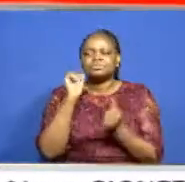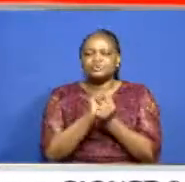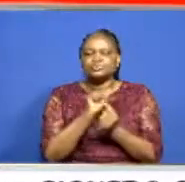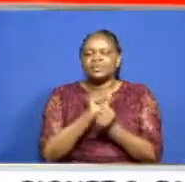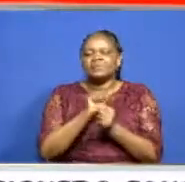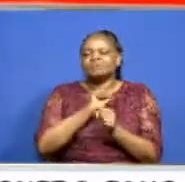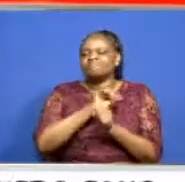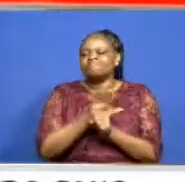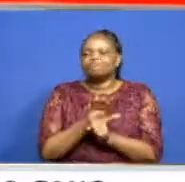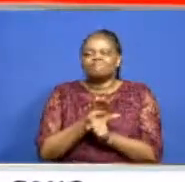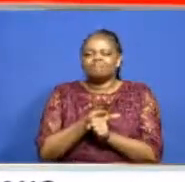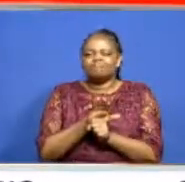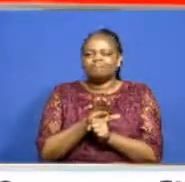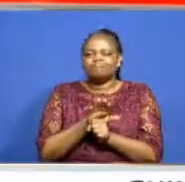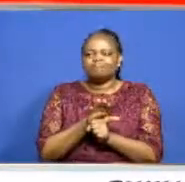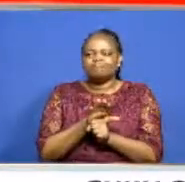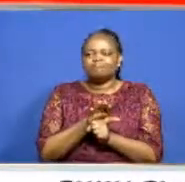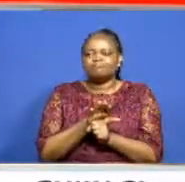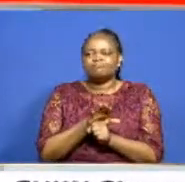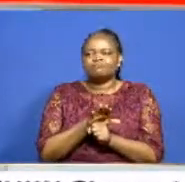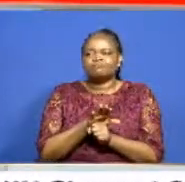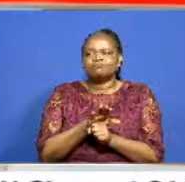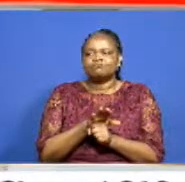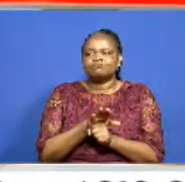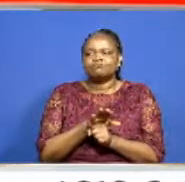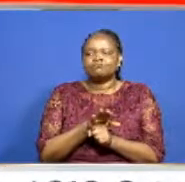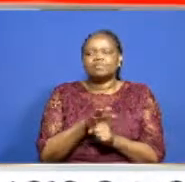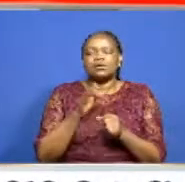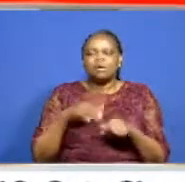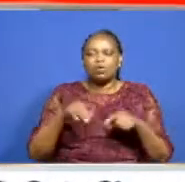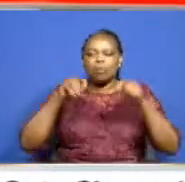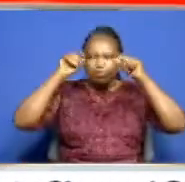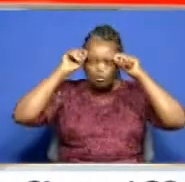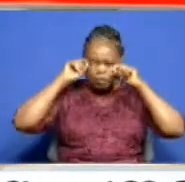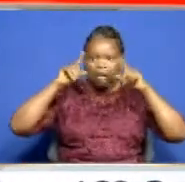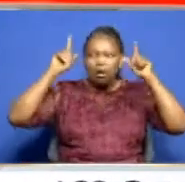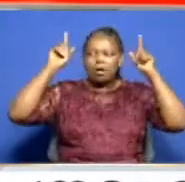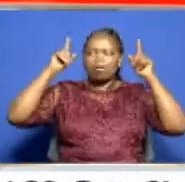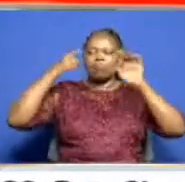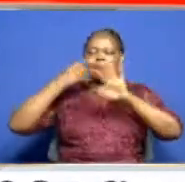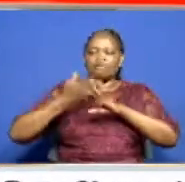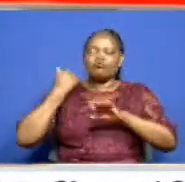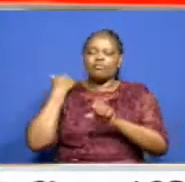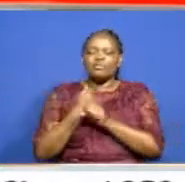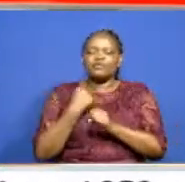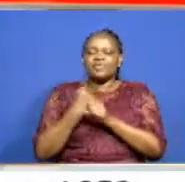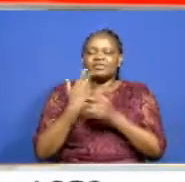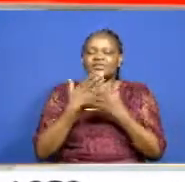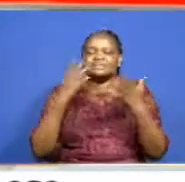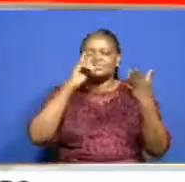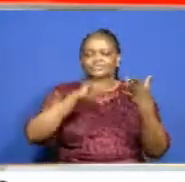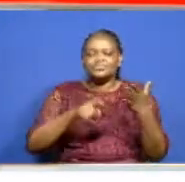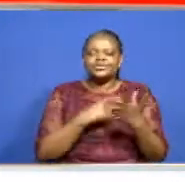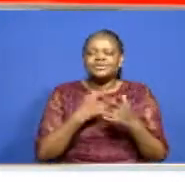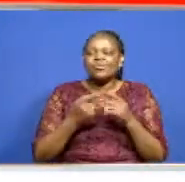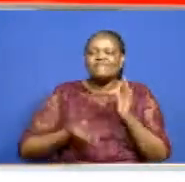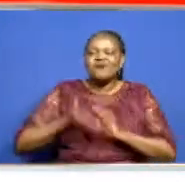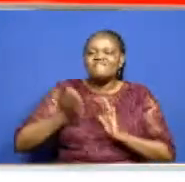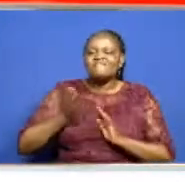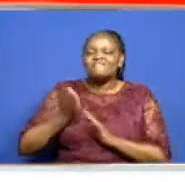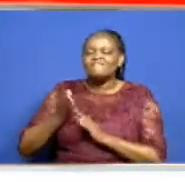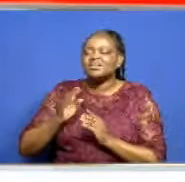really opened our underbelly, that we have never been doing things correctly, and now we are rushing. Now